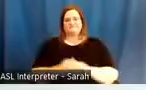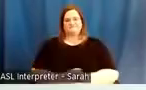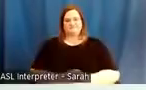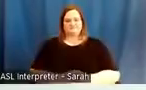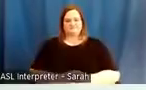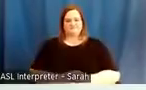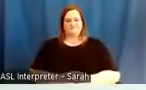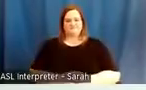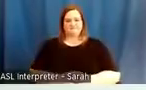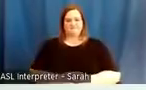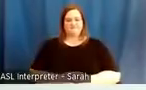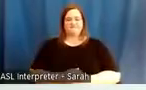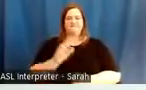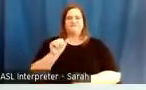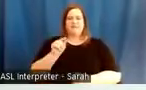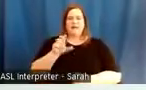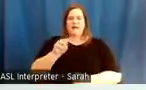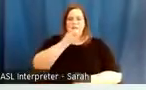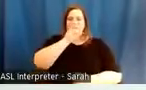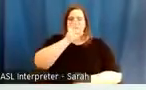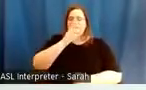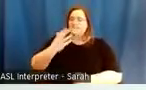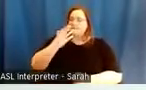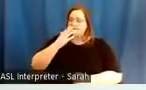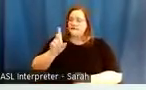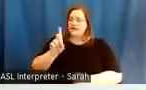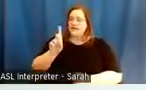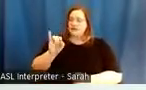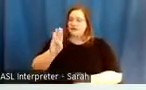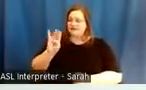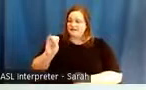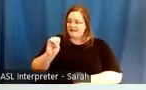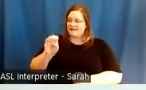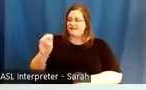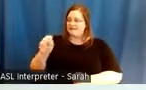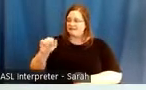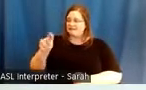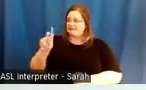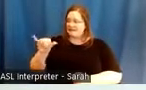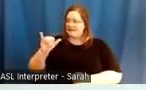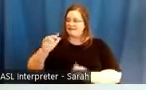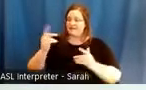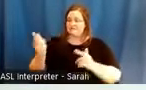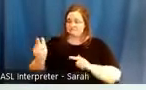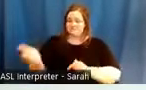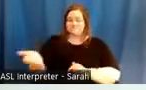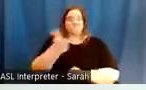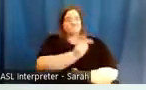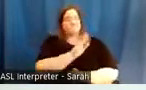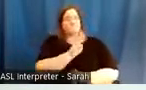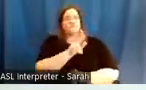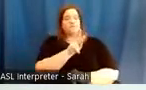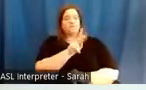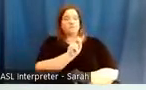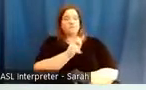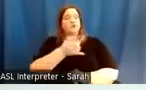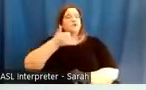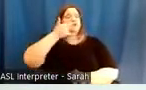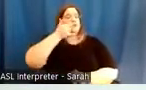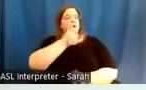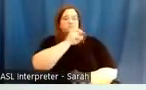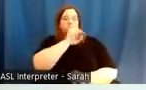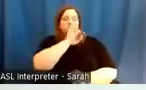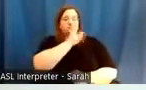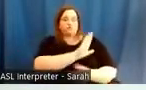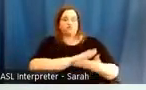Thank you, Debbie and Sandy. Next, we'll hear from Brooke, who will be sharing their story by phone tonight.